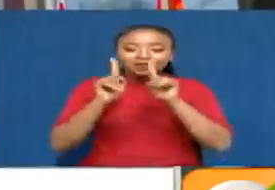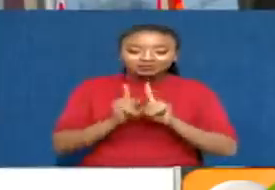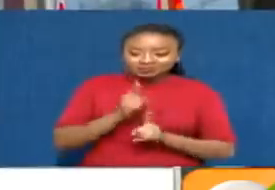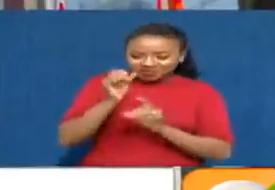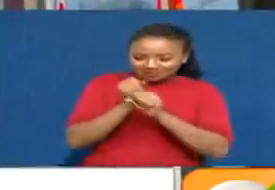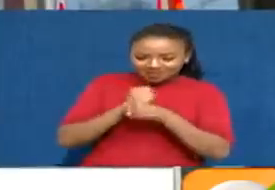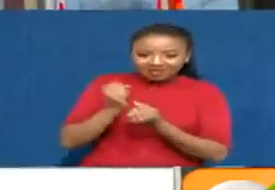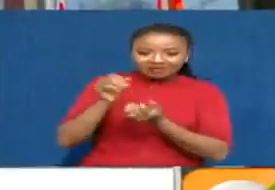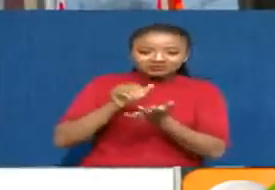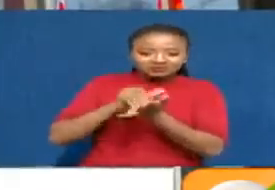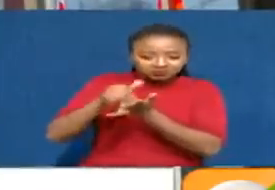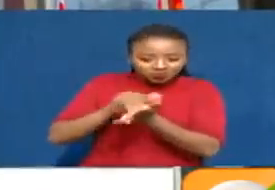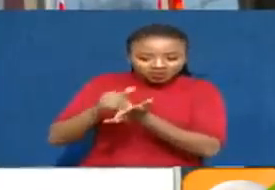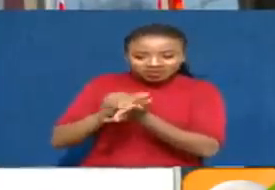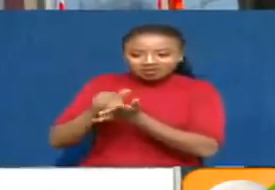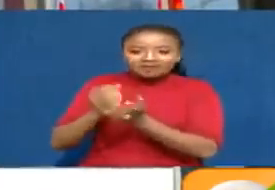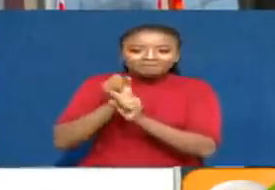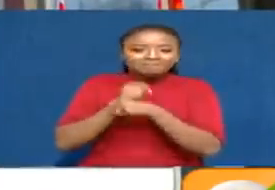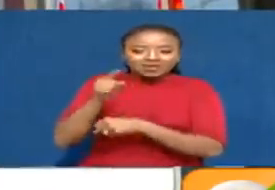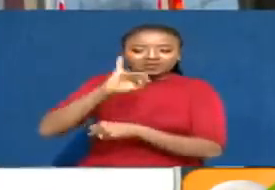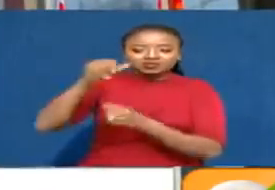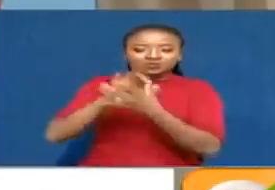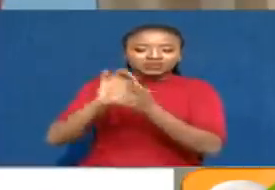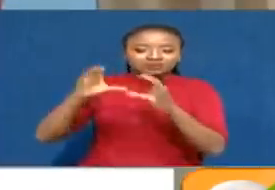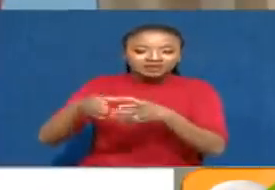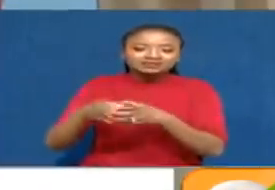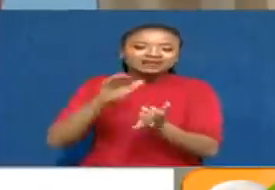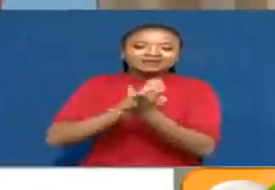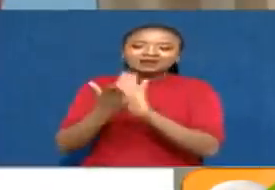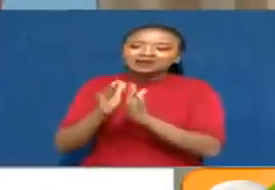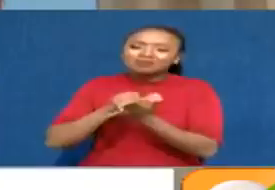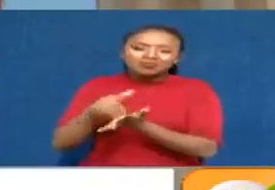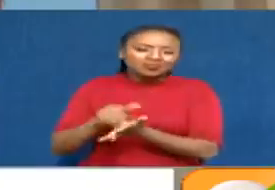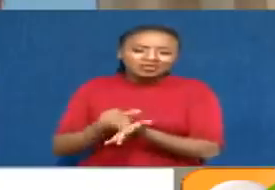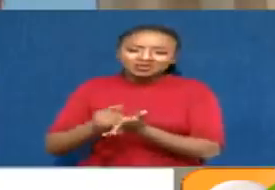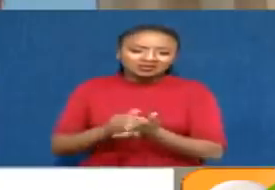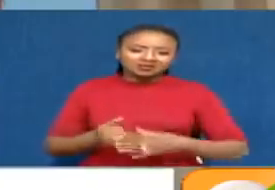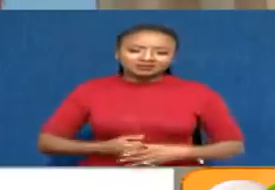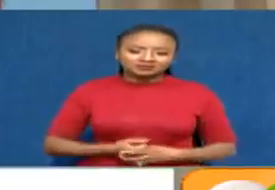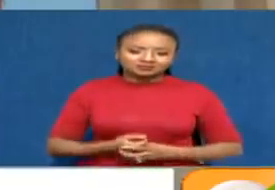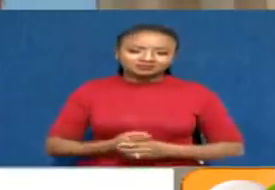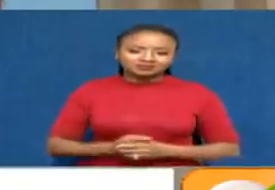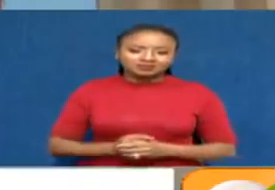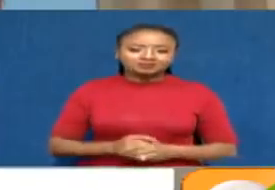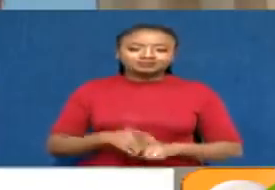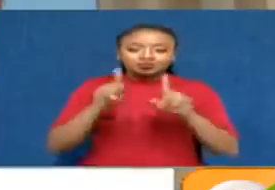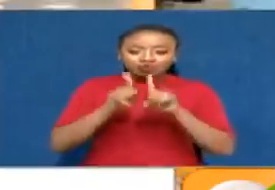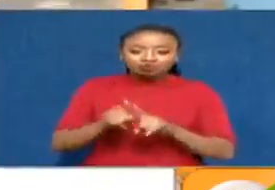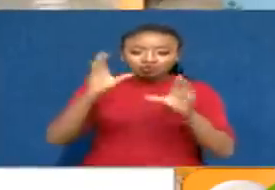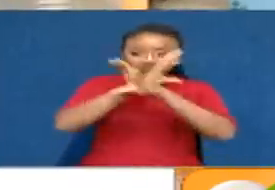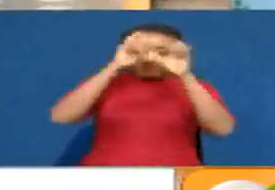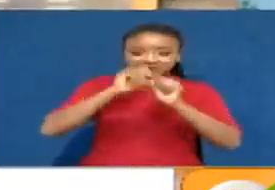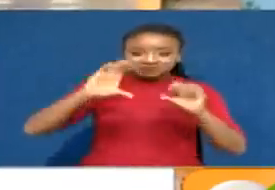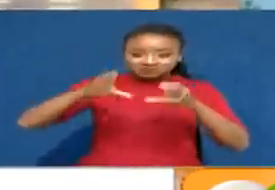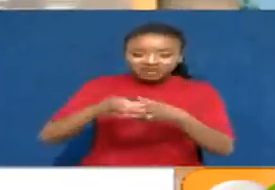party, overseeing a hemorrhage of party members, and failing in strategy that has cost the party numerous by-elections. The president's party has